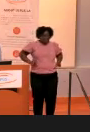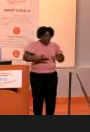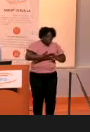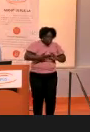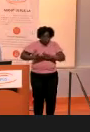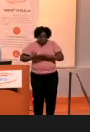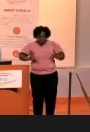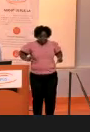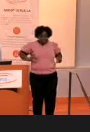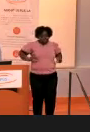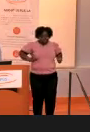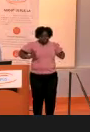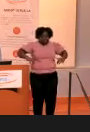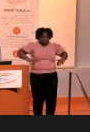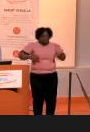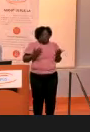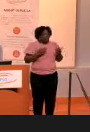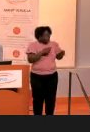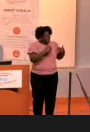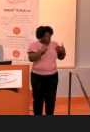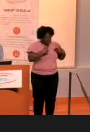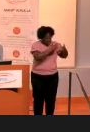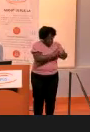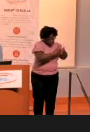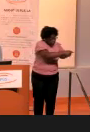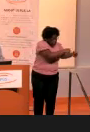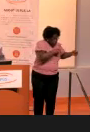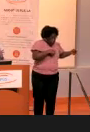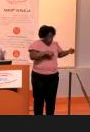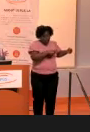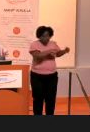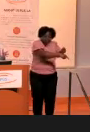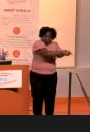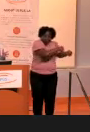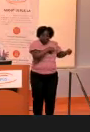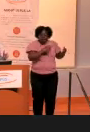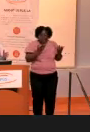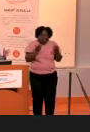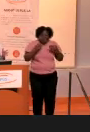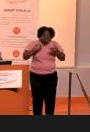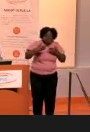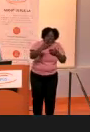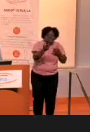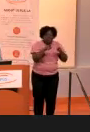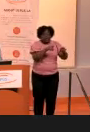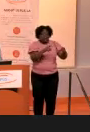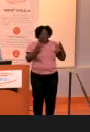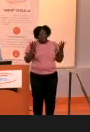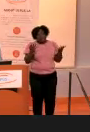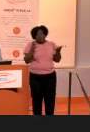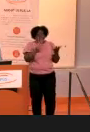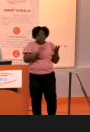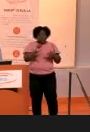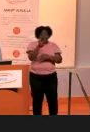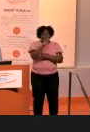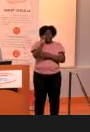And how often does that happen? In that cohort that I just showed you of about 2,000 people,